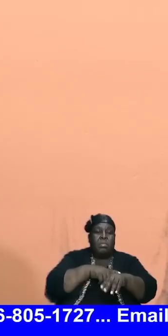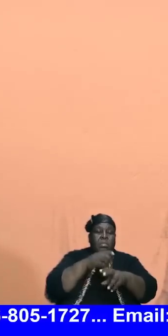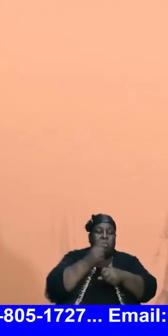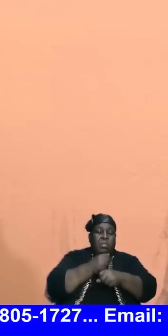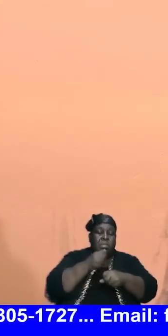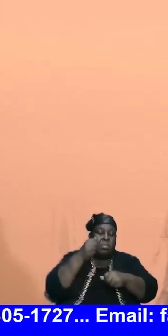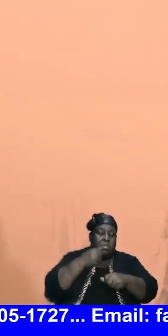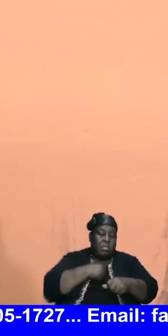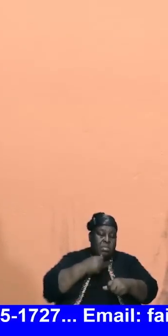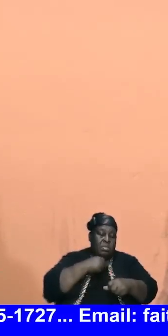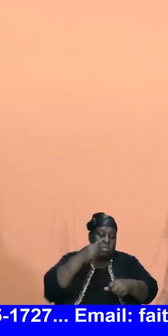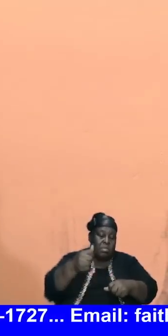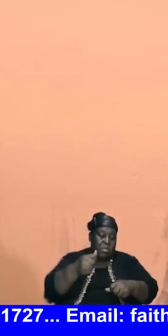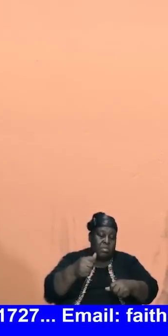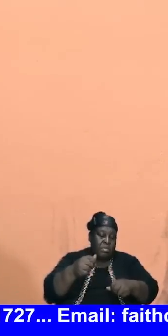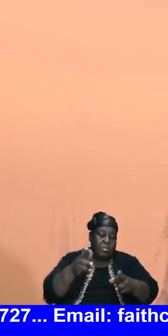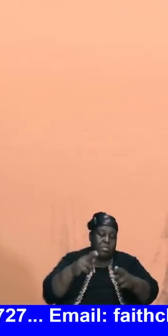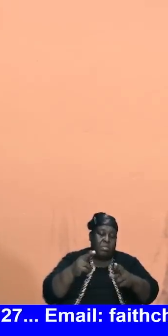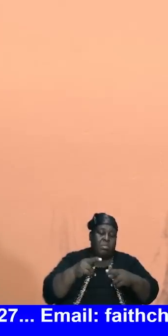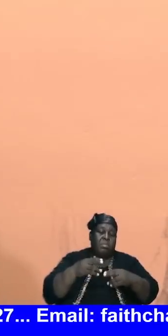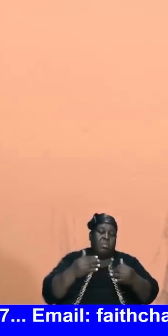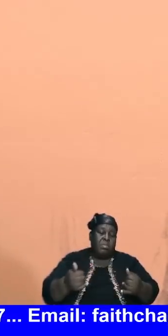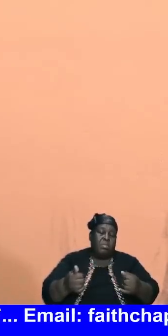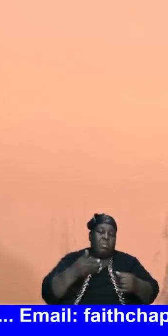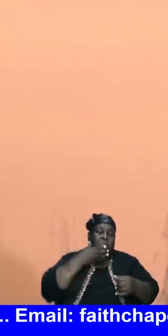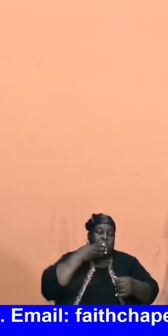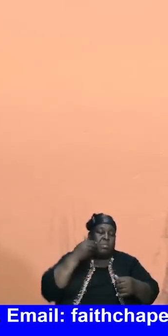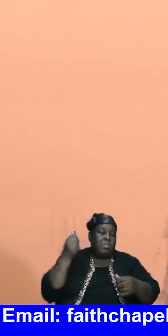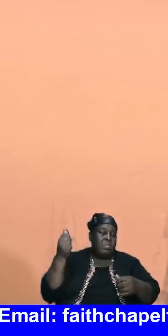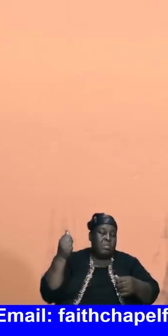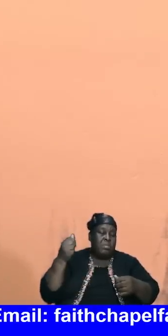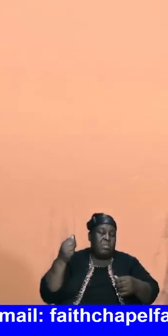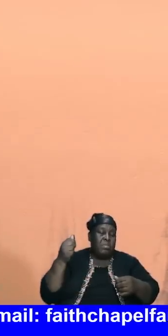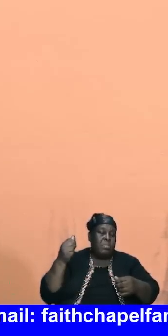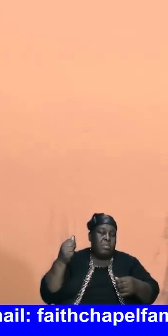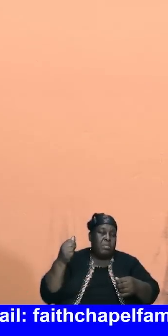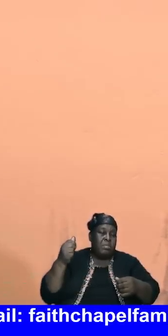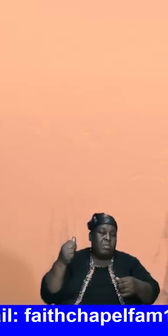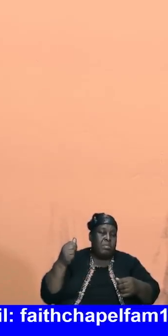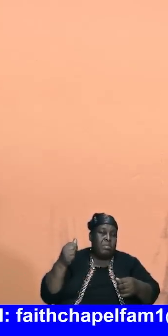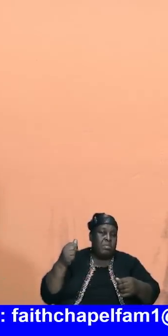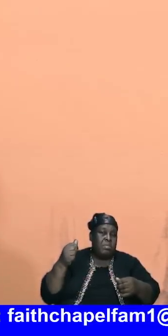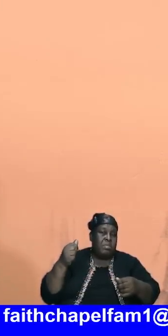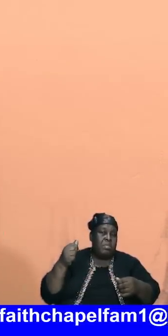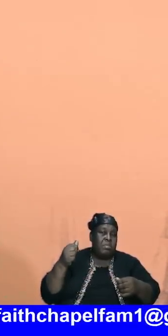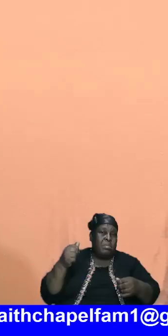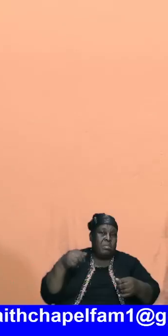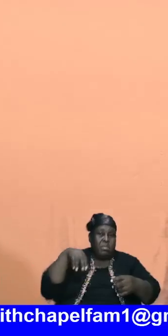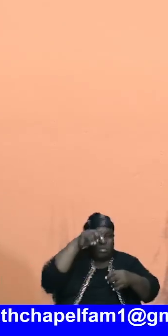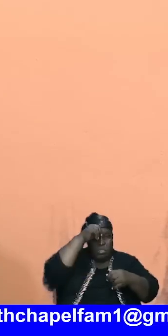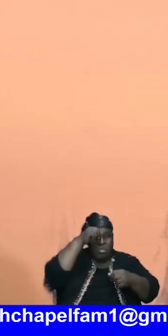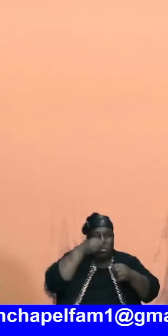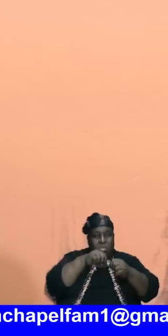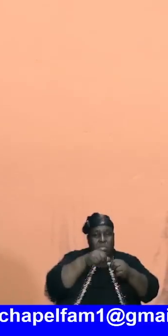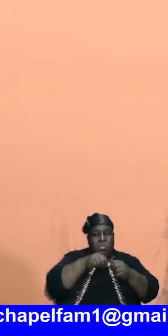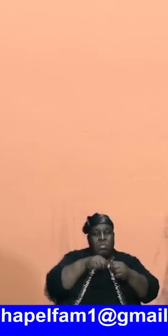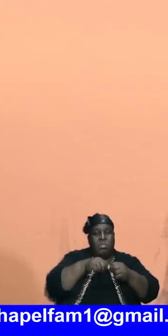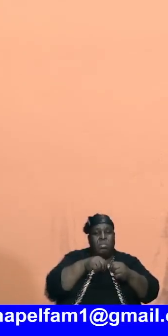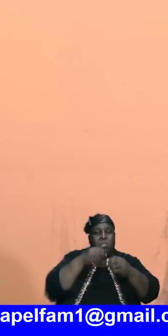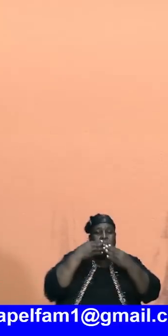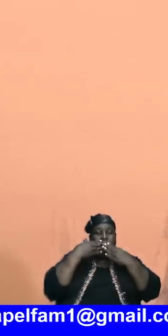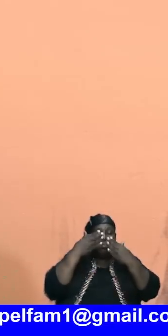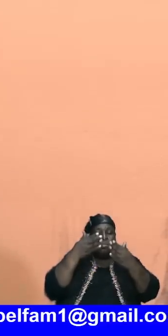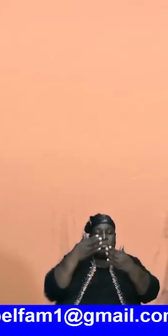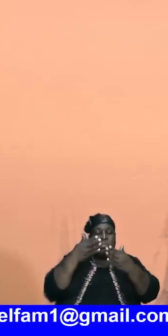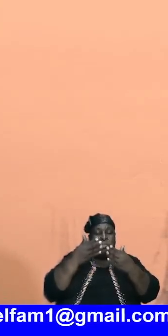right now he's probably looking at and say, boy, I'm better off. You know, and we're just going to remember the Thanksgiving service over the weekend